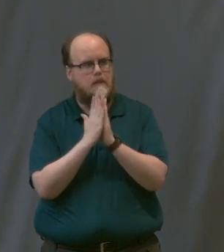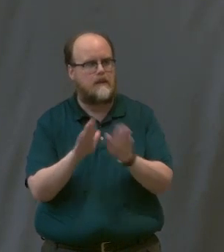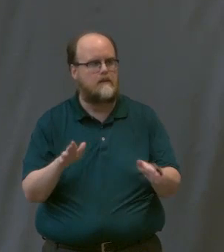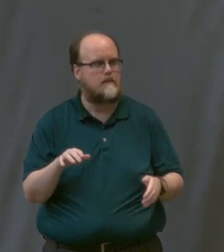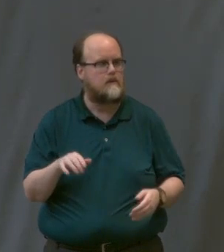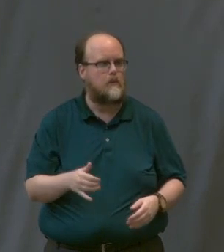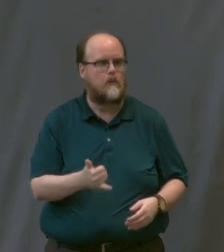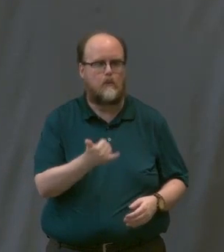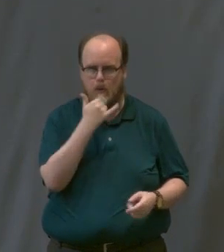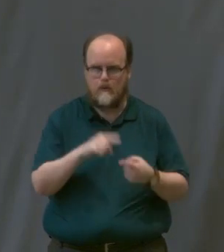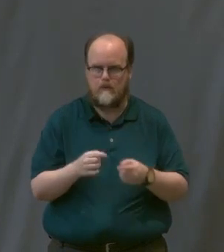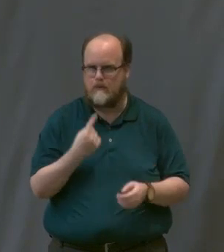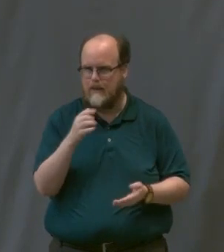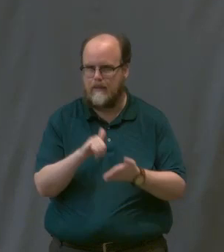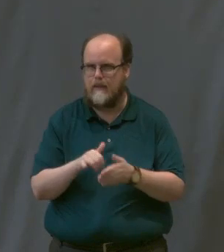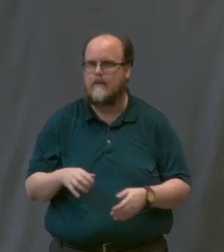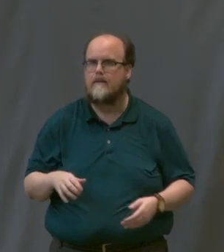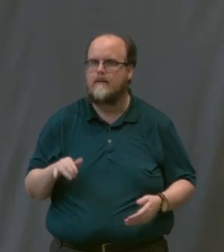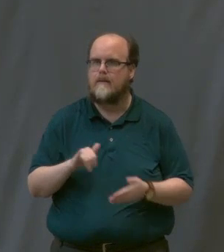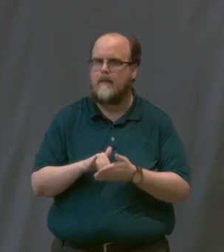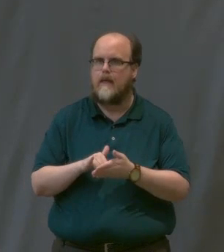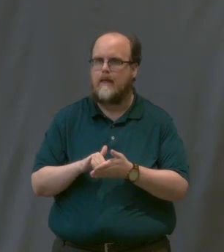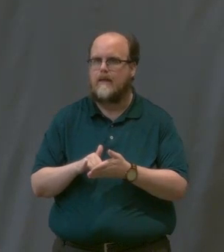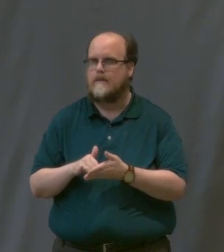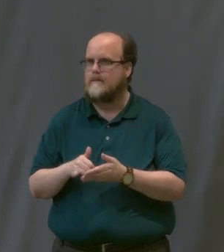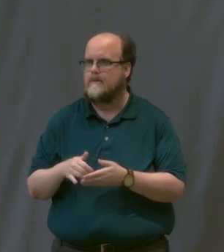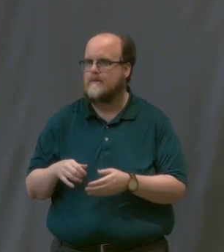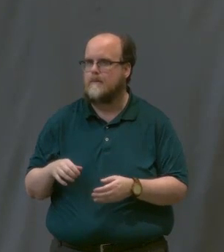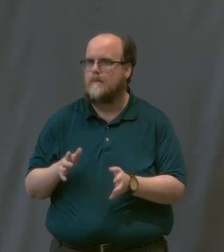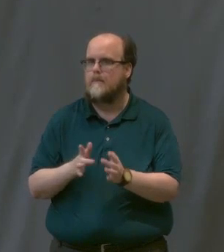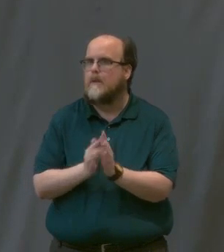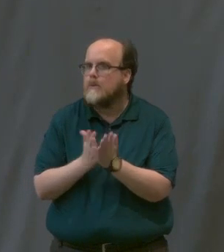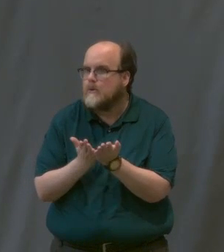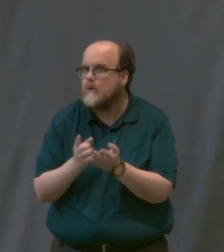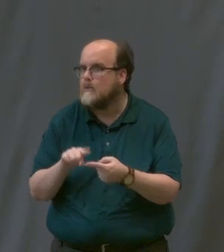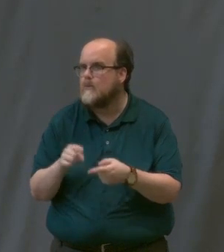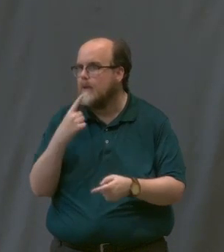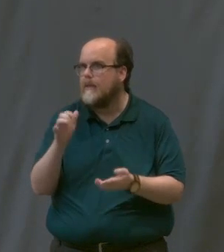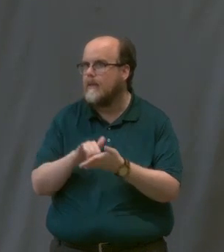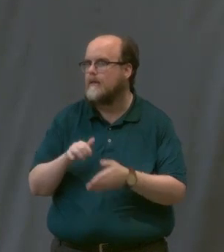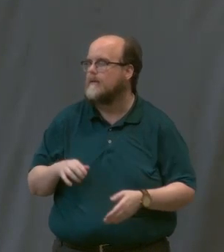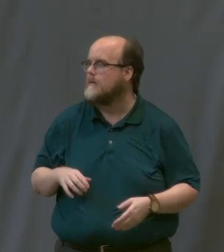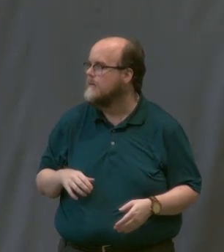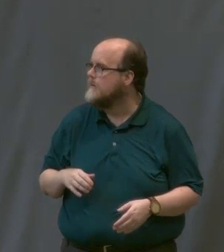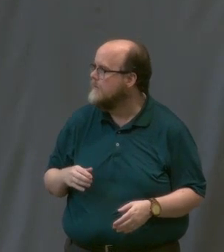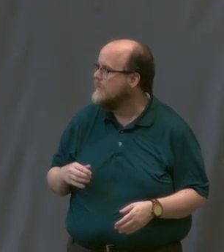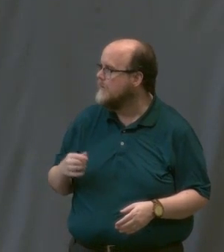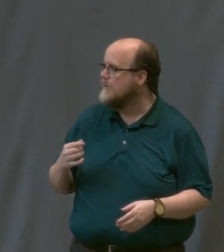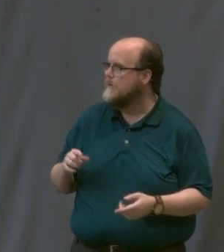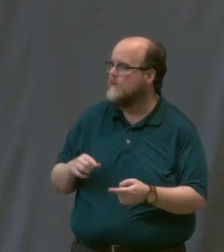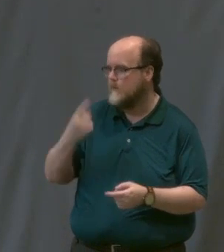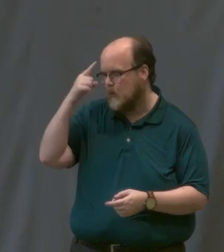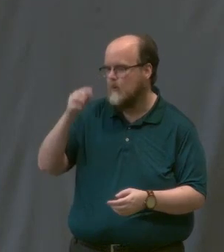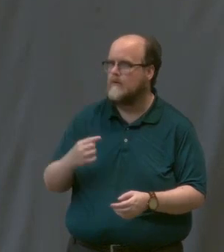to even say that? Number two, is that even scriptural to say with someone who God who